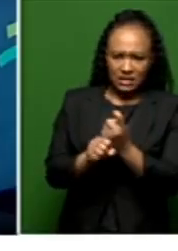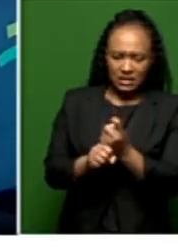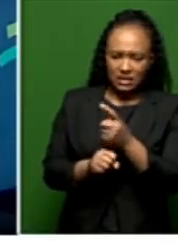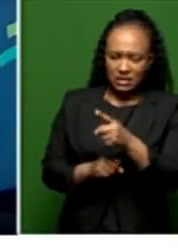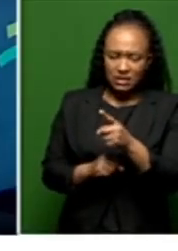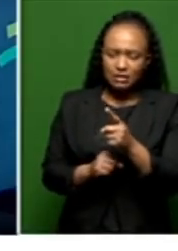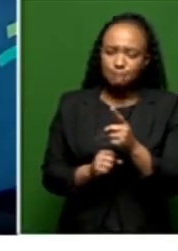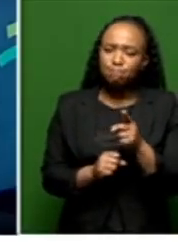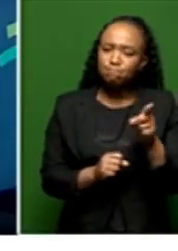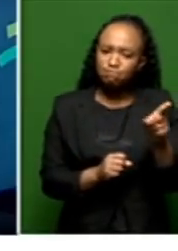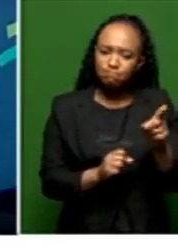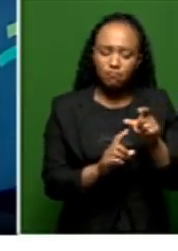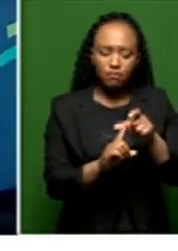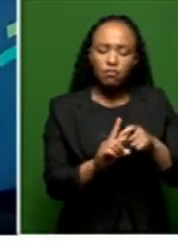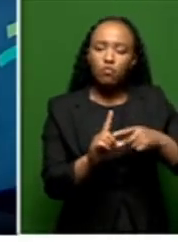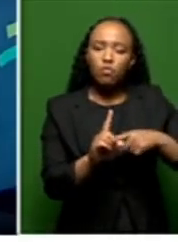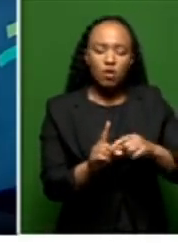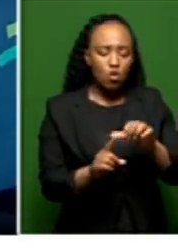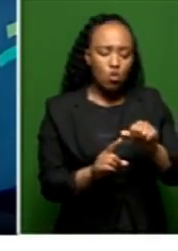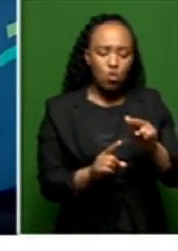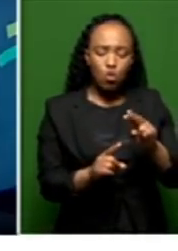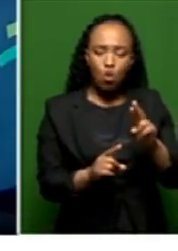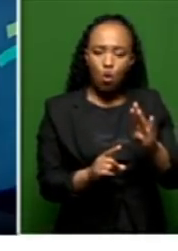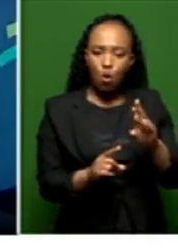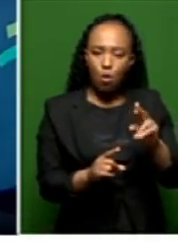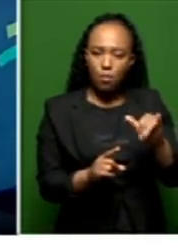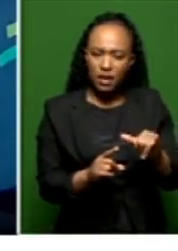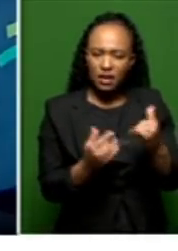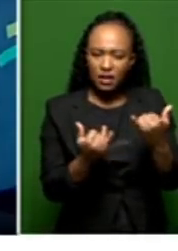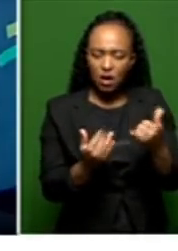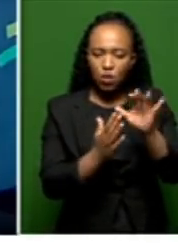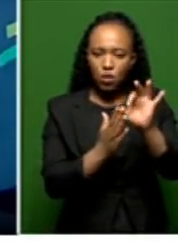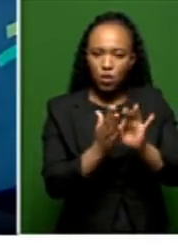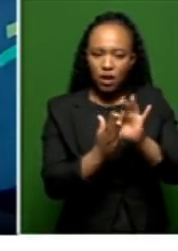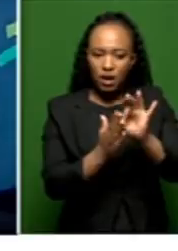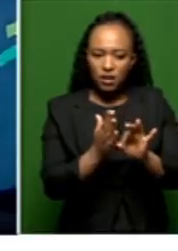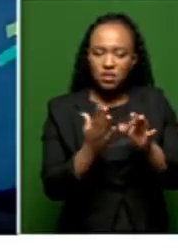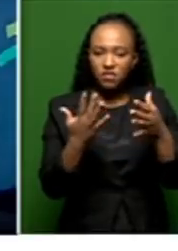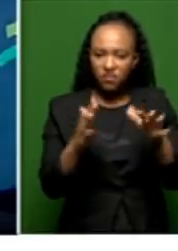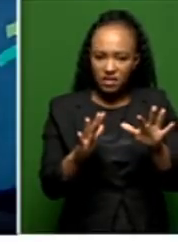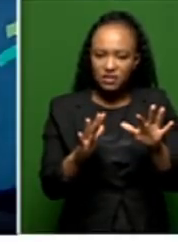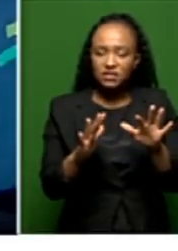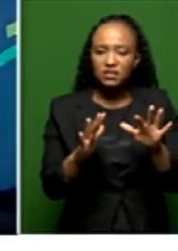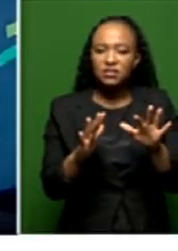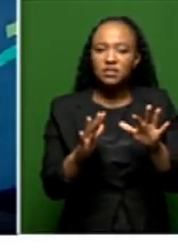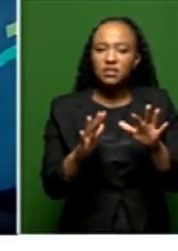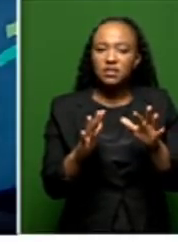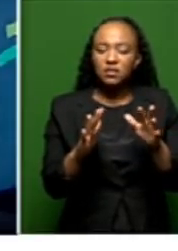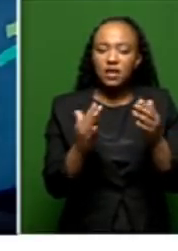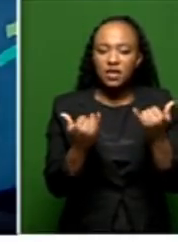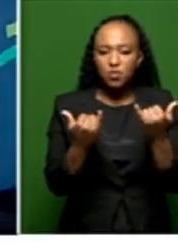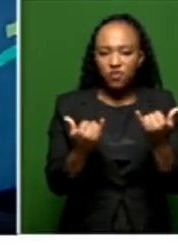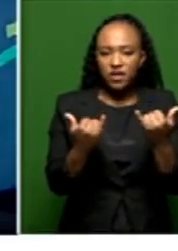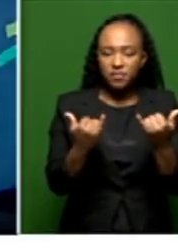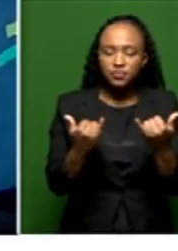Gogo Obri, how election after election has actually